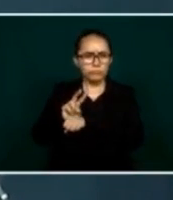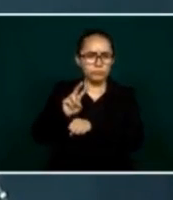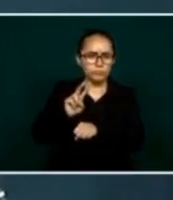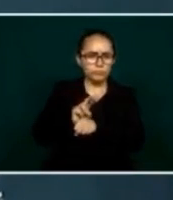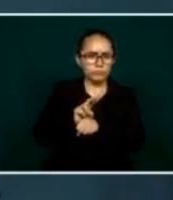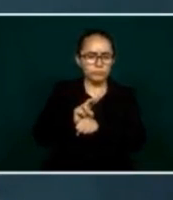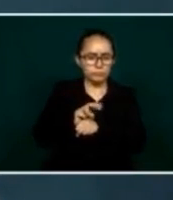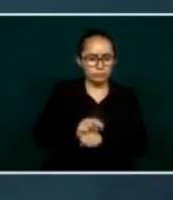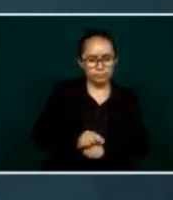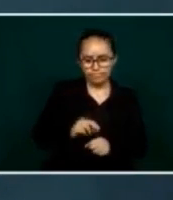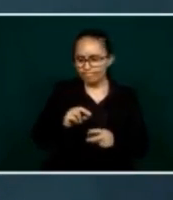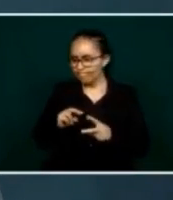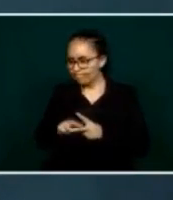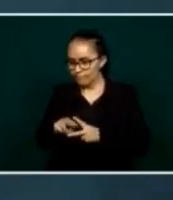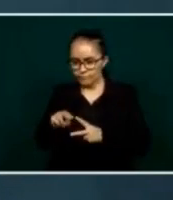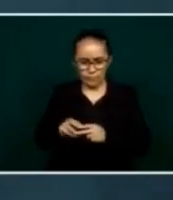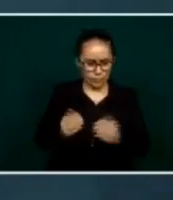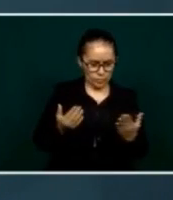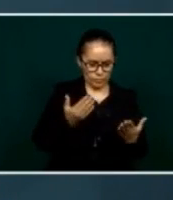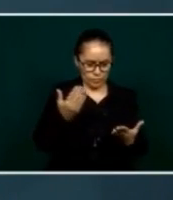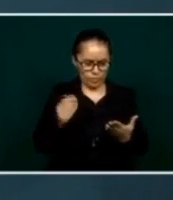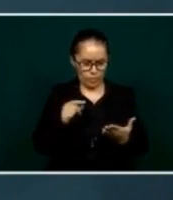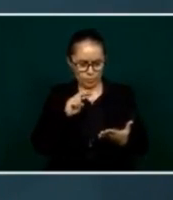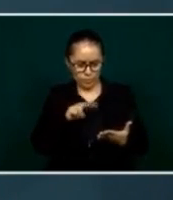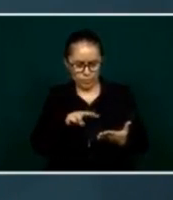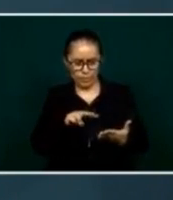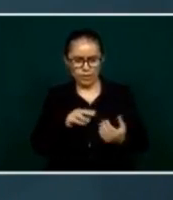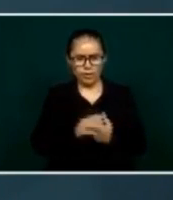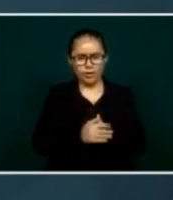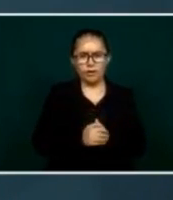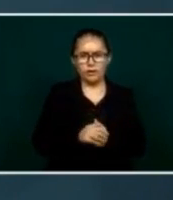security cameras in the municipal areas